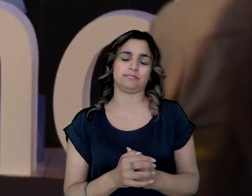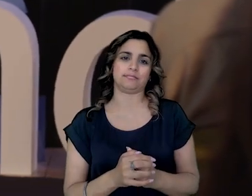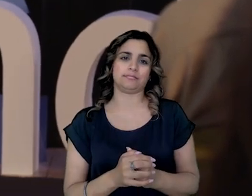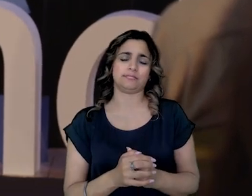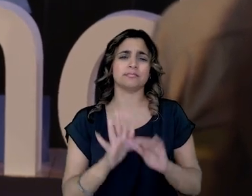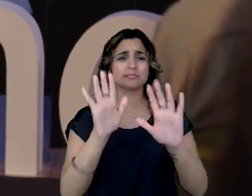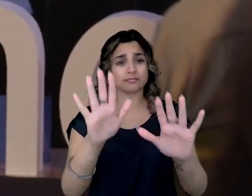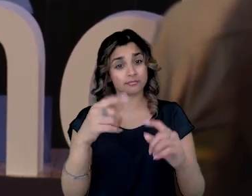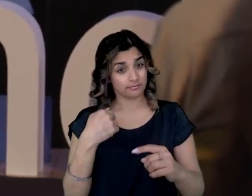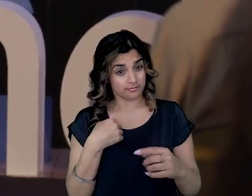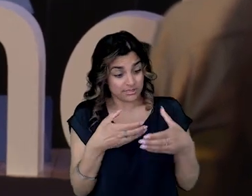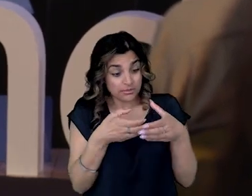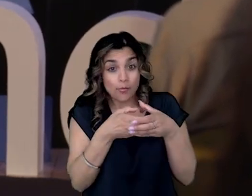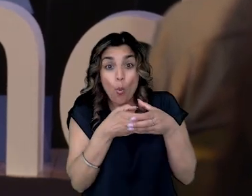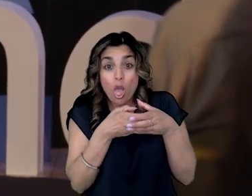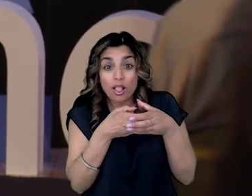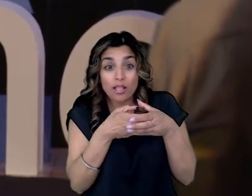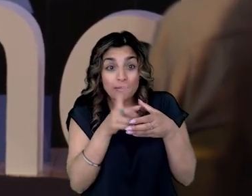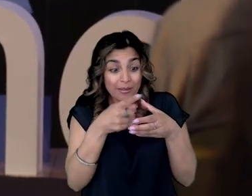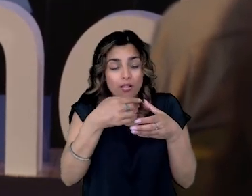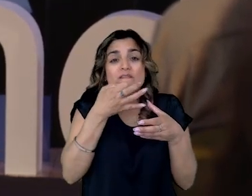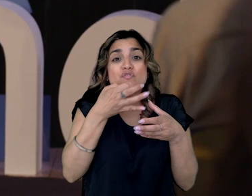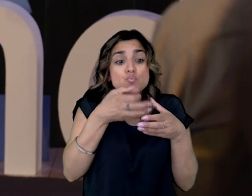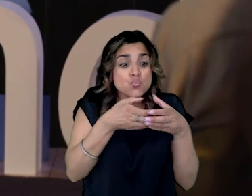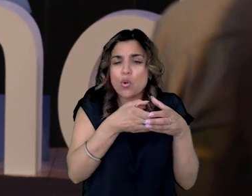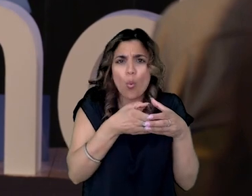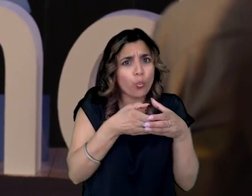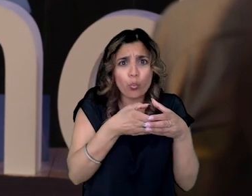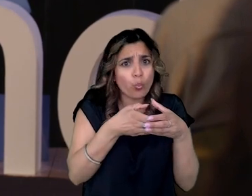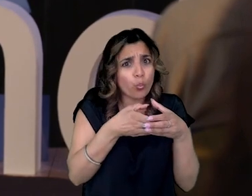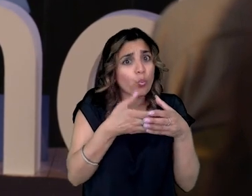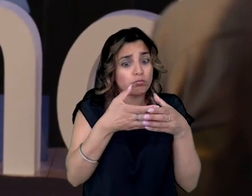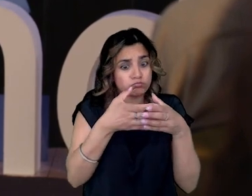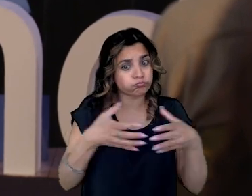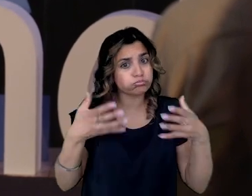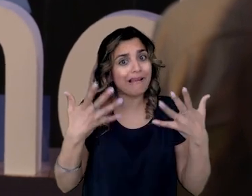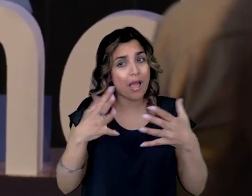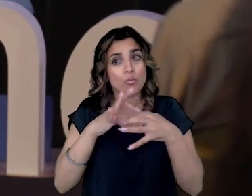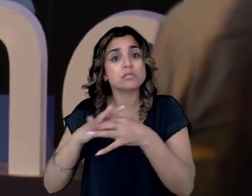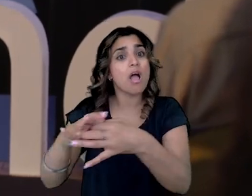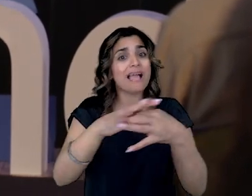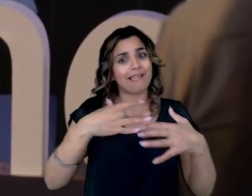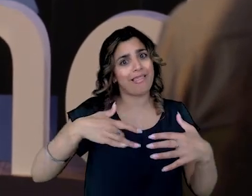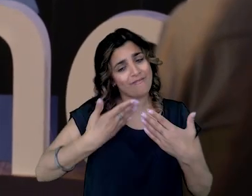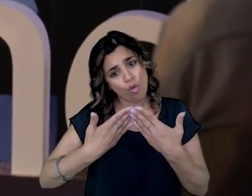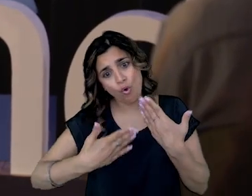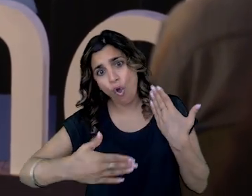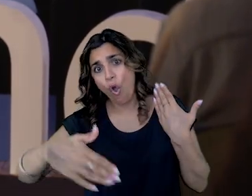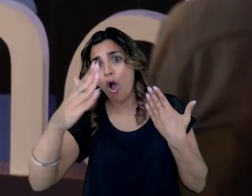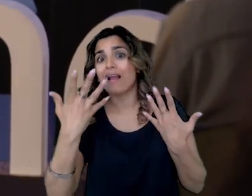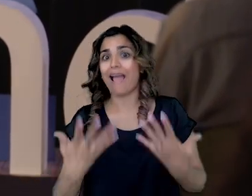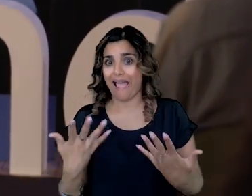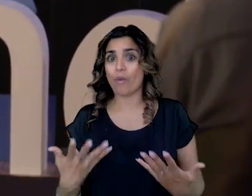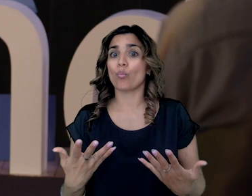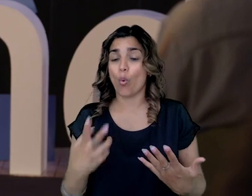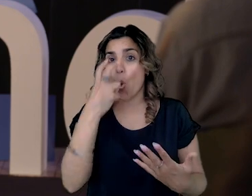it we're not talking about a small group of people here we're all living longer as a society and developing chronic